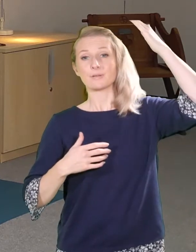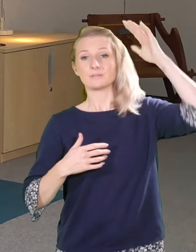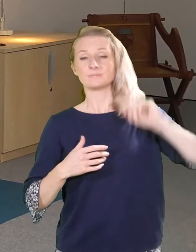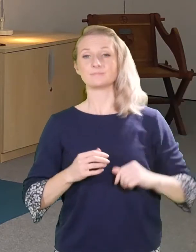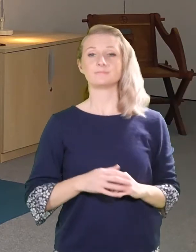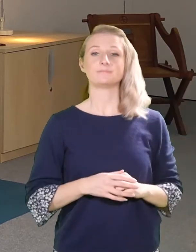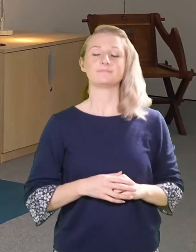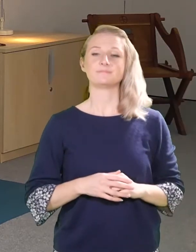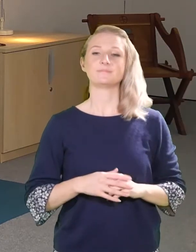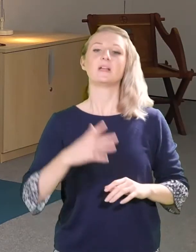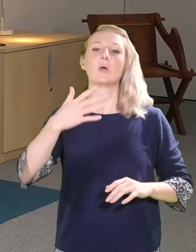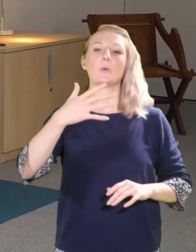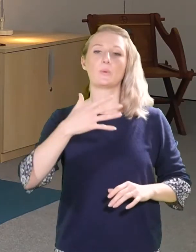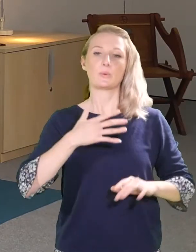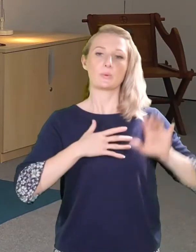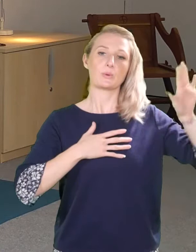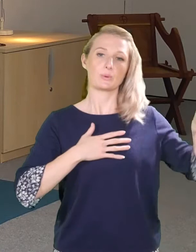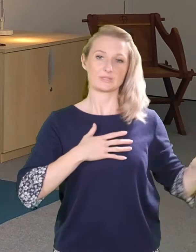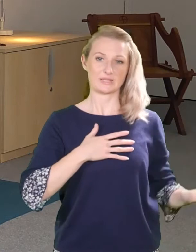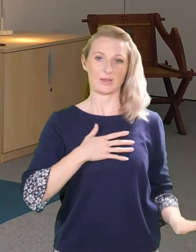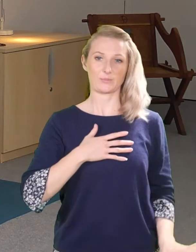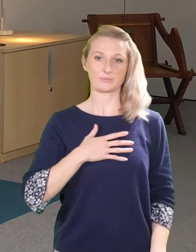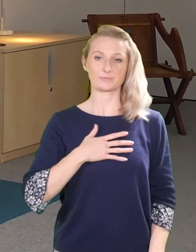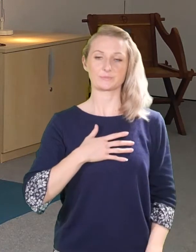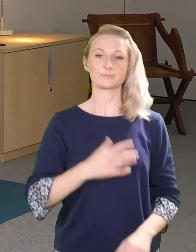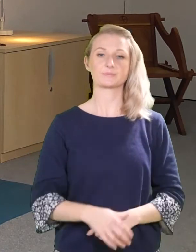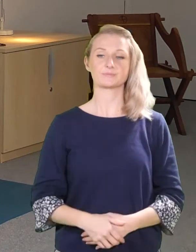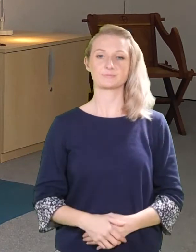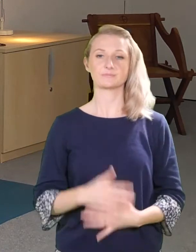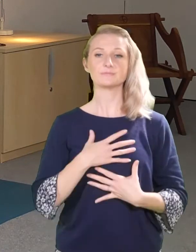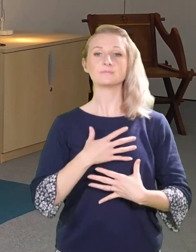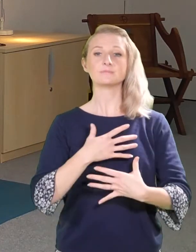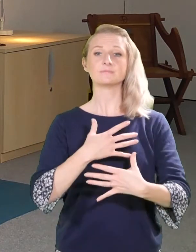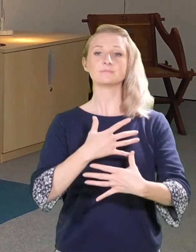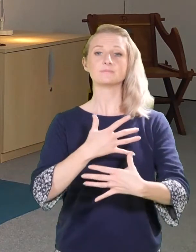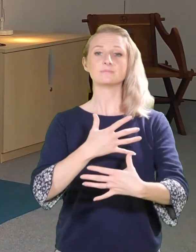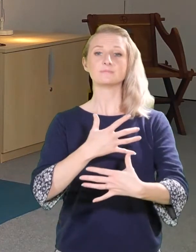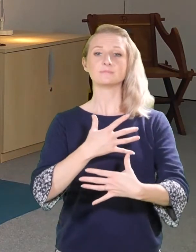Exhale, take the hand down to the floor beside you. And take one breath here.